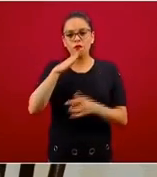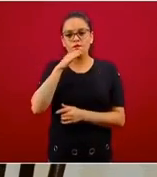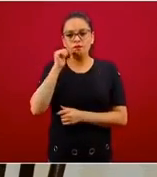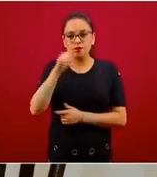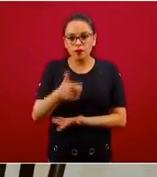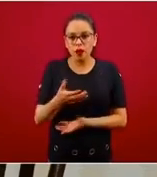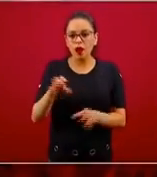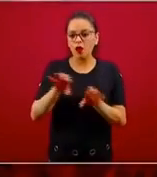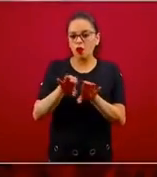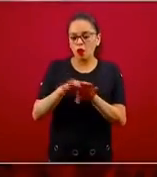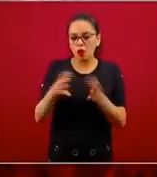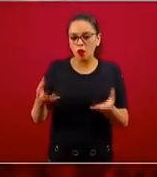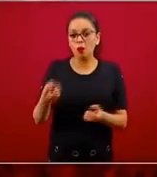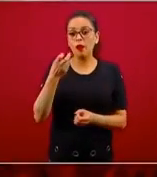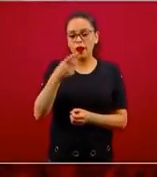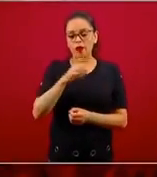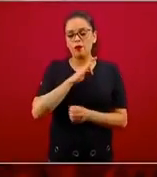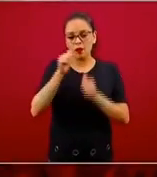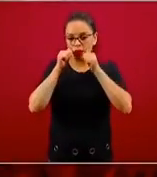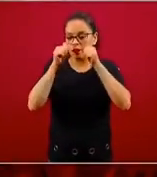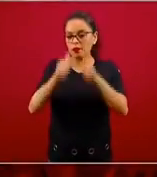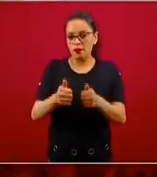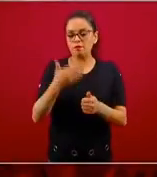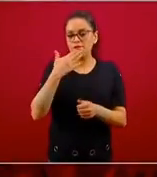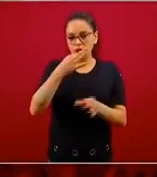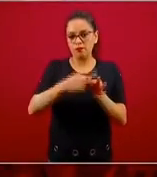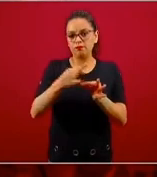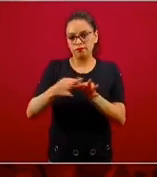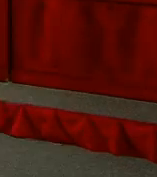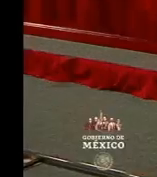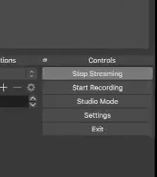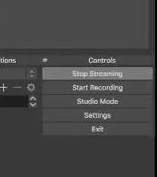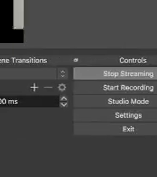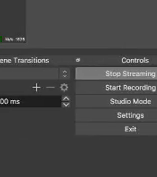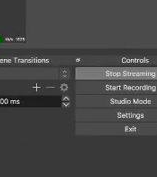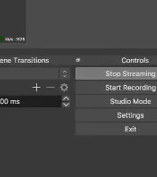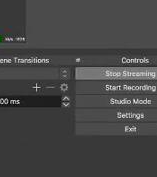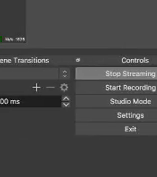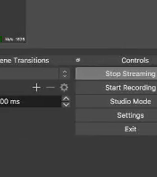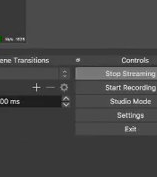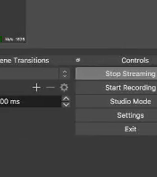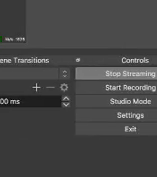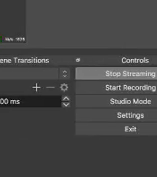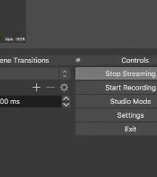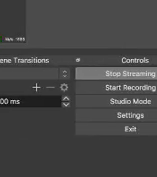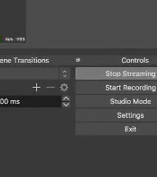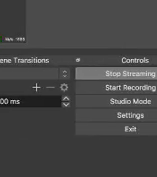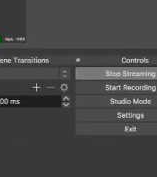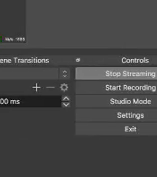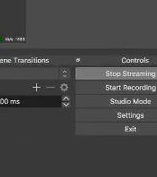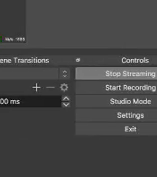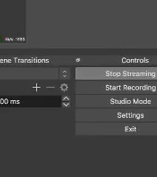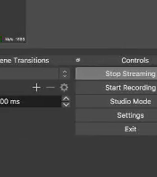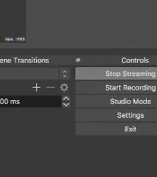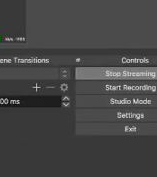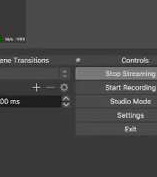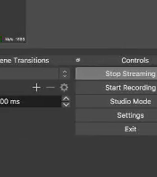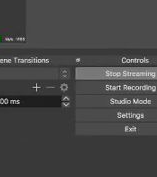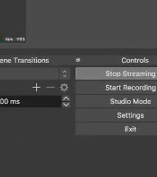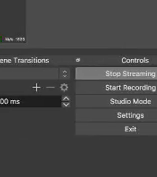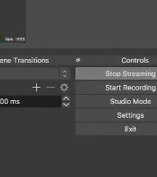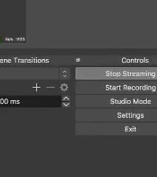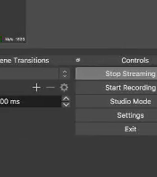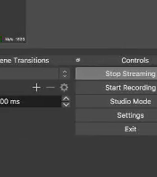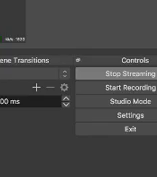their saberes a symptoms estas started, personas. what Es their un symptoms honor are, y un and privilegio. that's Habíamos how they invitado can get al information. It's an licenciado honor Ernesto and a Rosas a privilege to esta